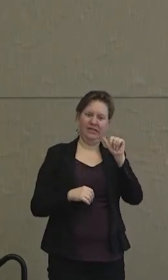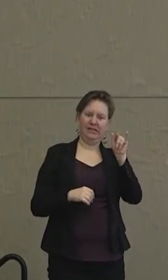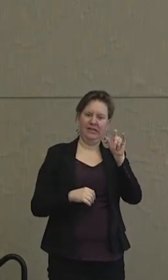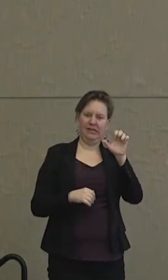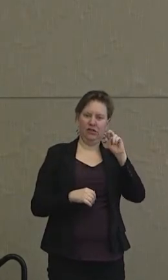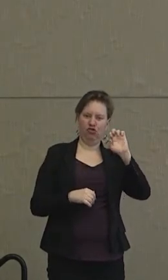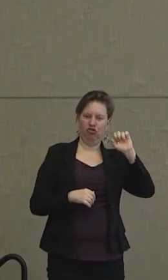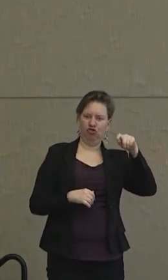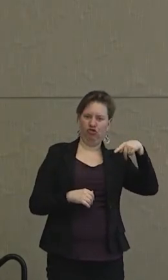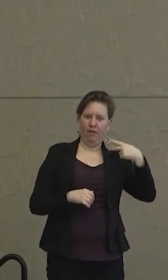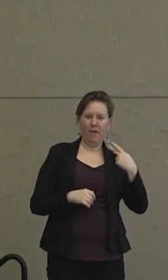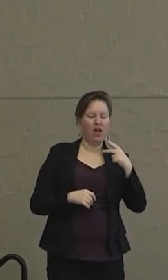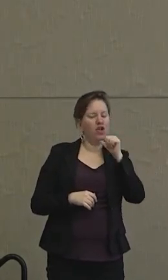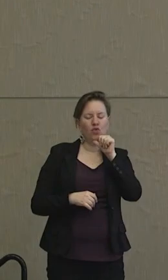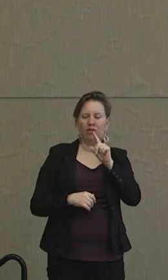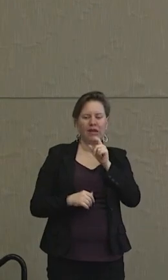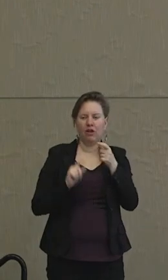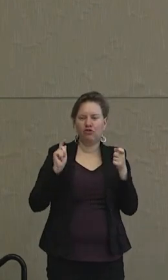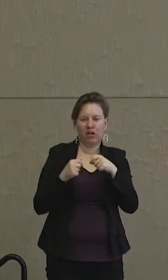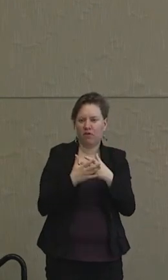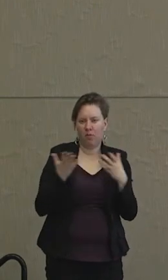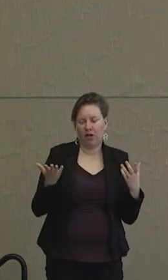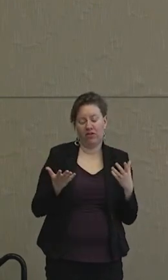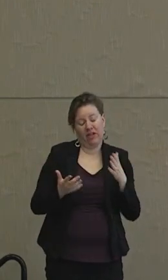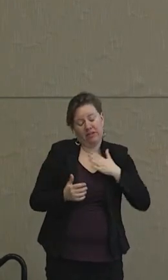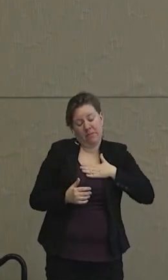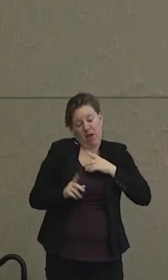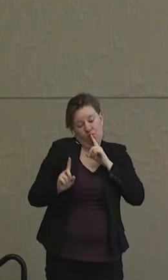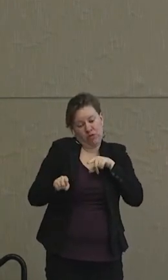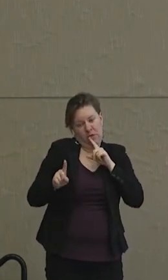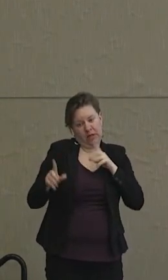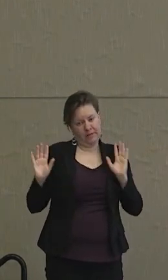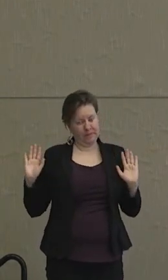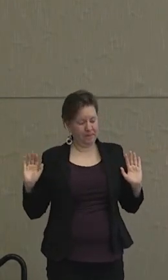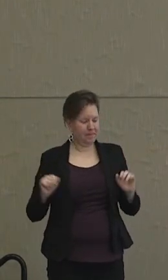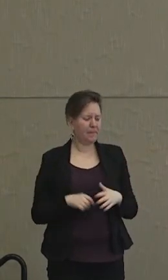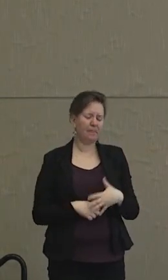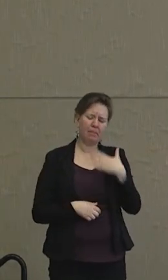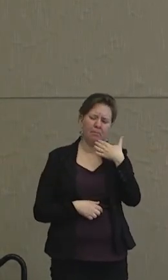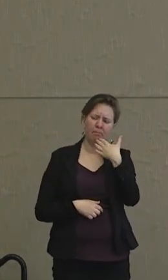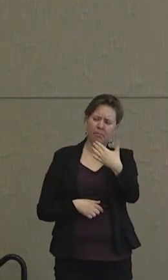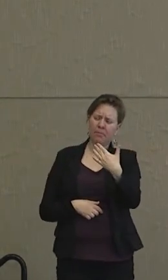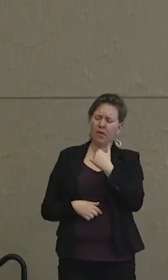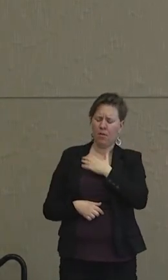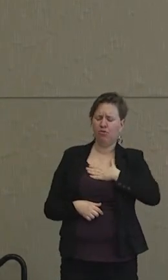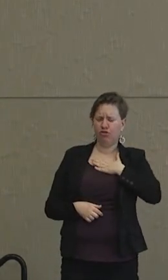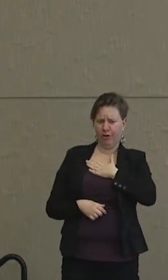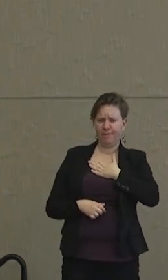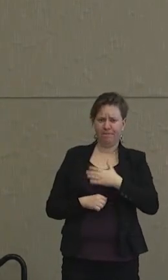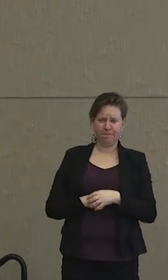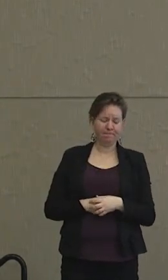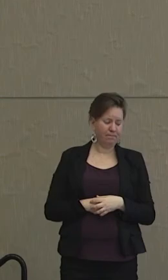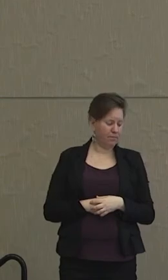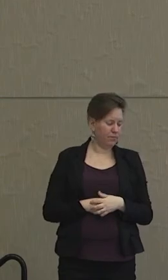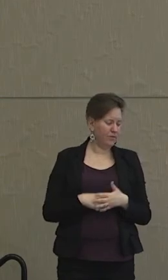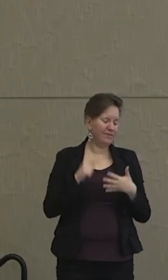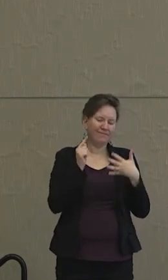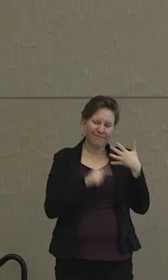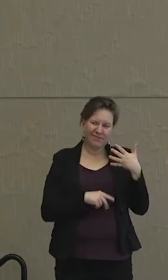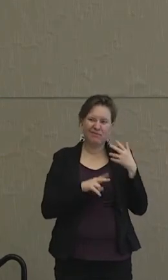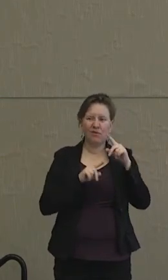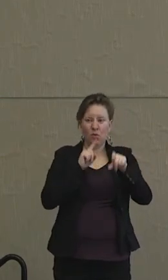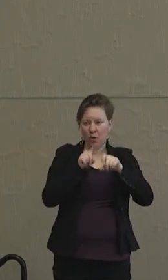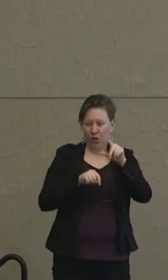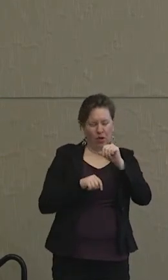changing very much, right? And so that's kind of how I would respond to that. Thank you, I appreciate that. Mm-hmm. There are a number of questions we didn't get